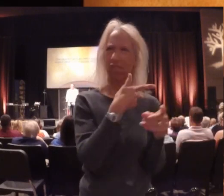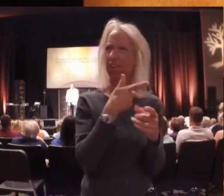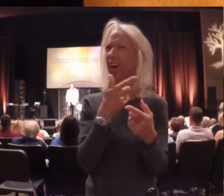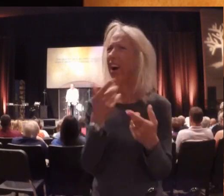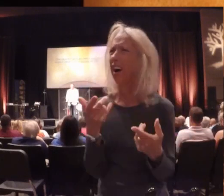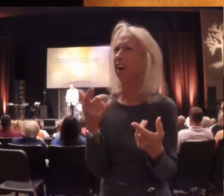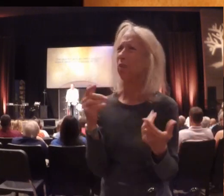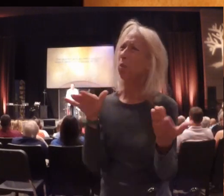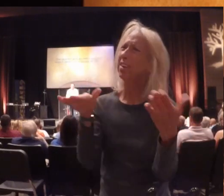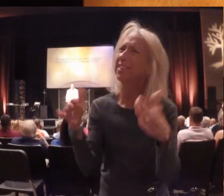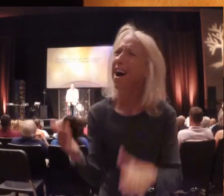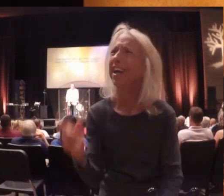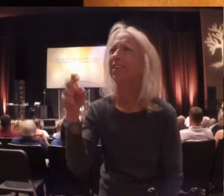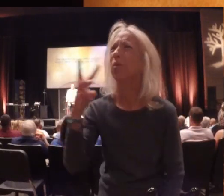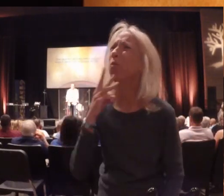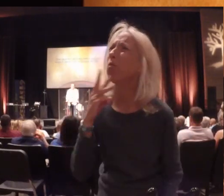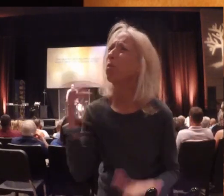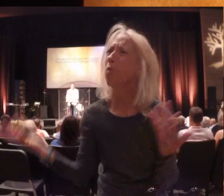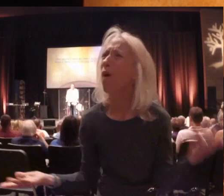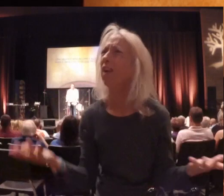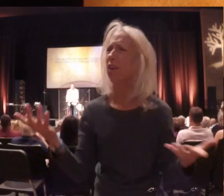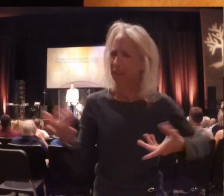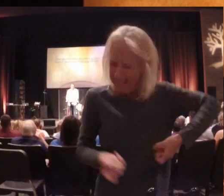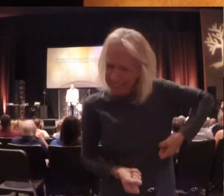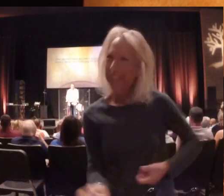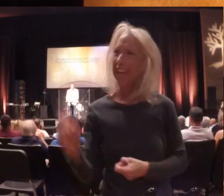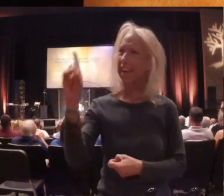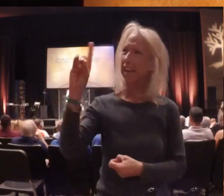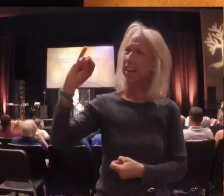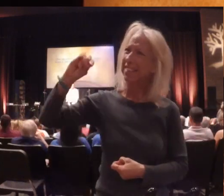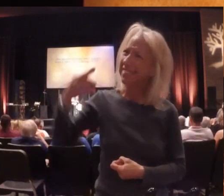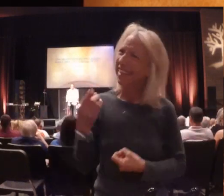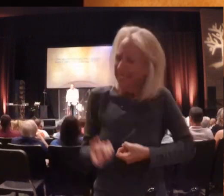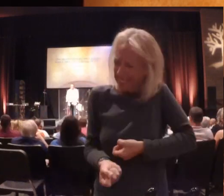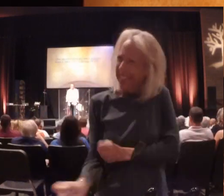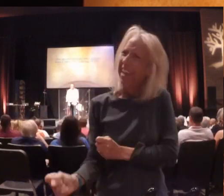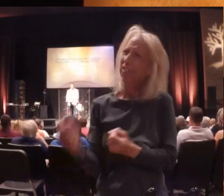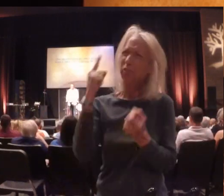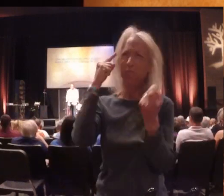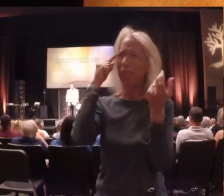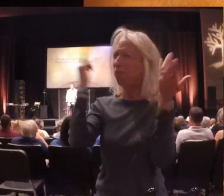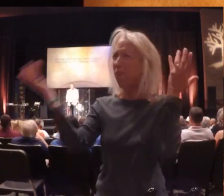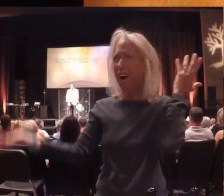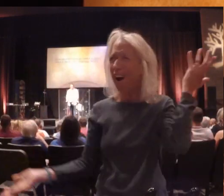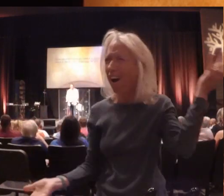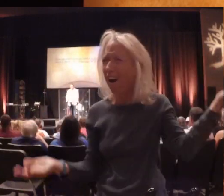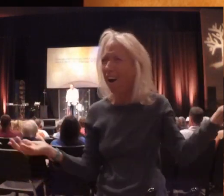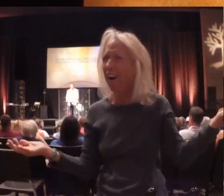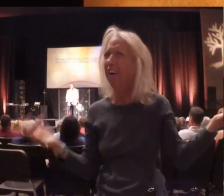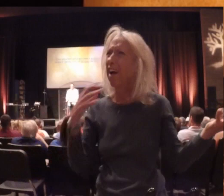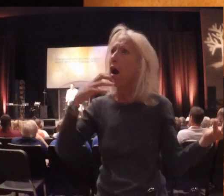and right. We need water, and God is saying, I'm going to need you to do some manual labor for me. In the